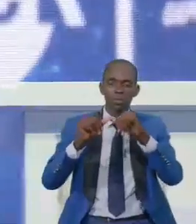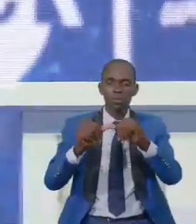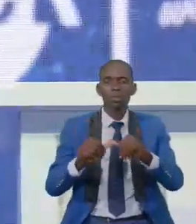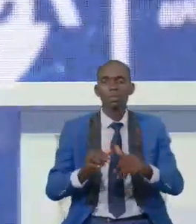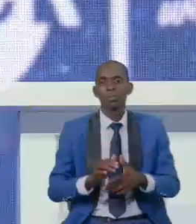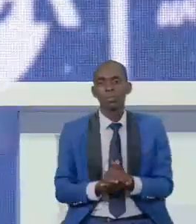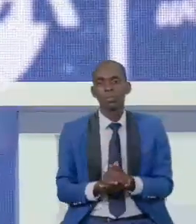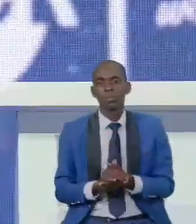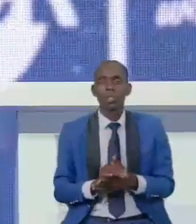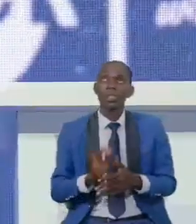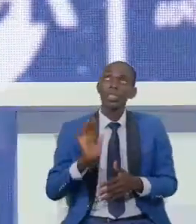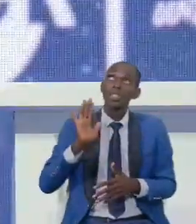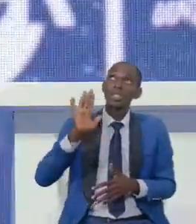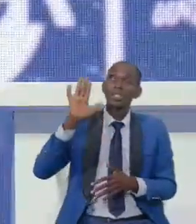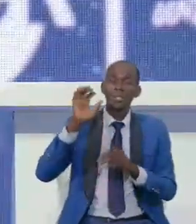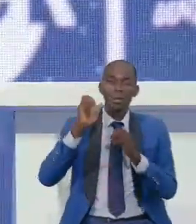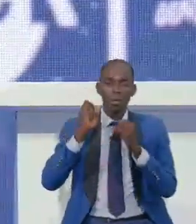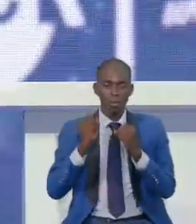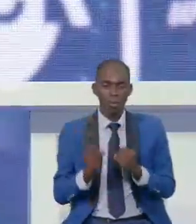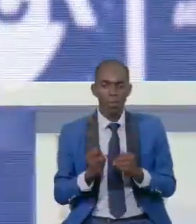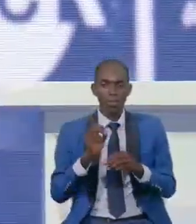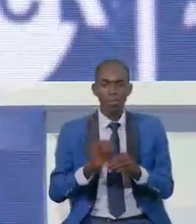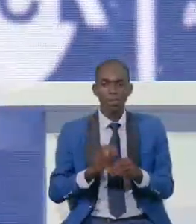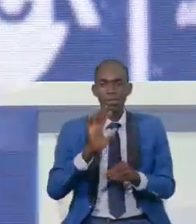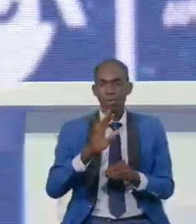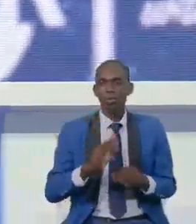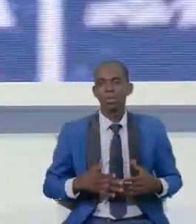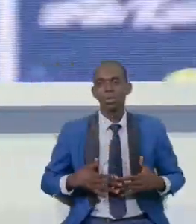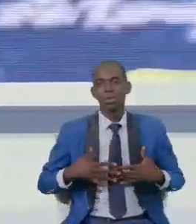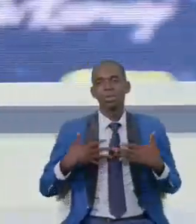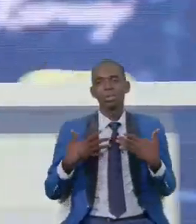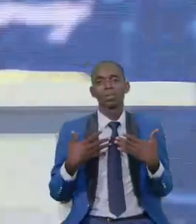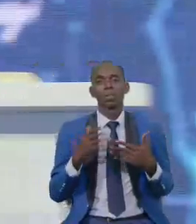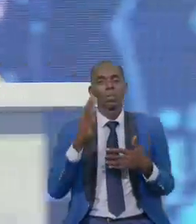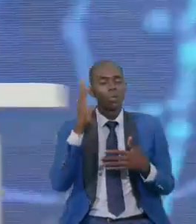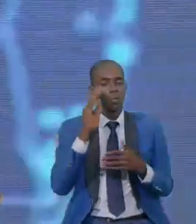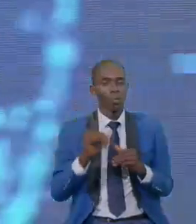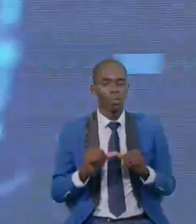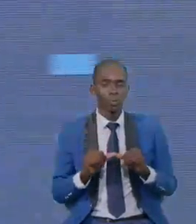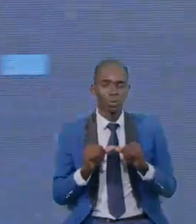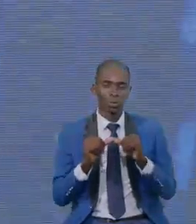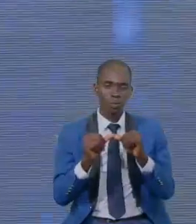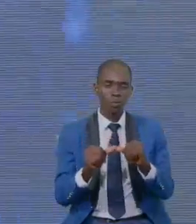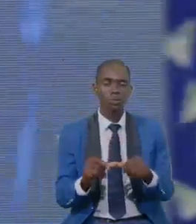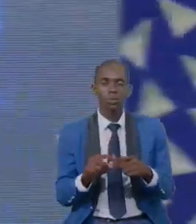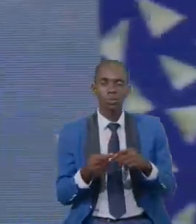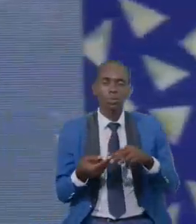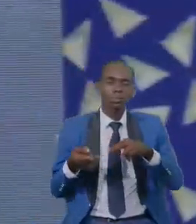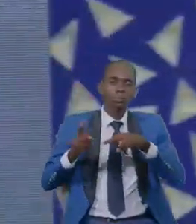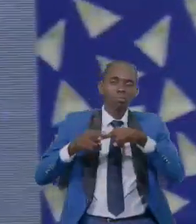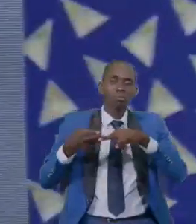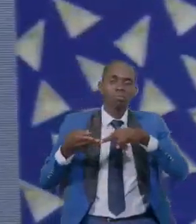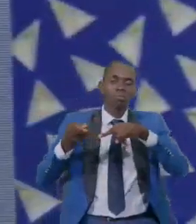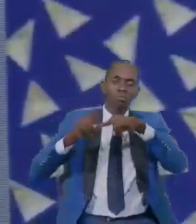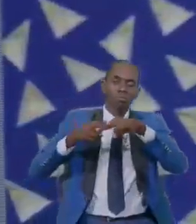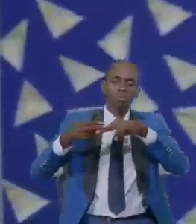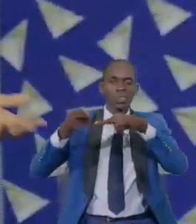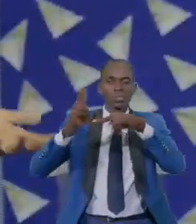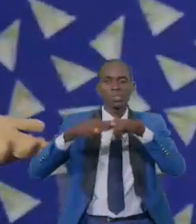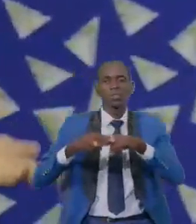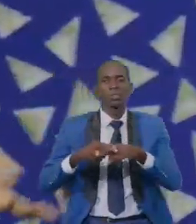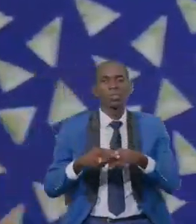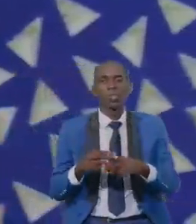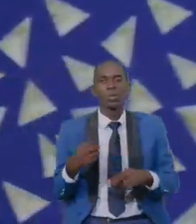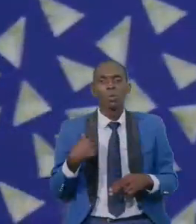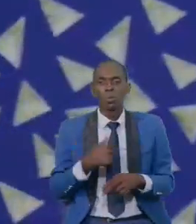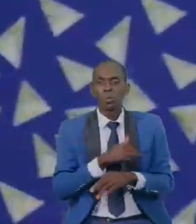His power in your life will continue to increase and increase. We don't just